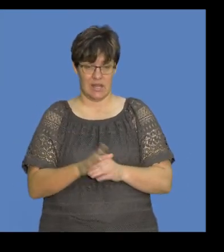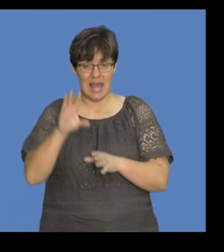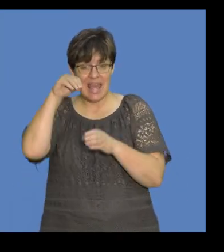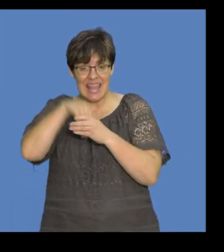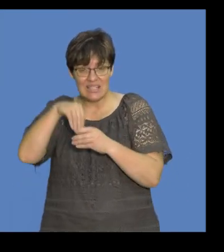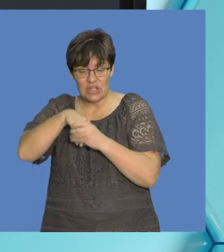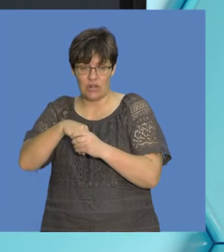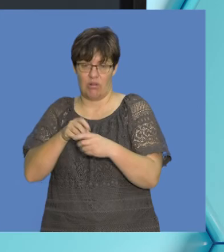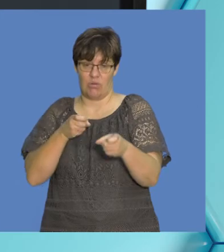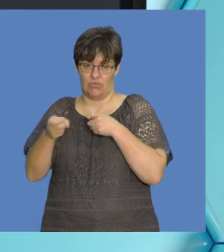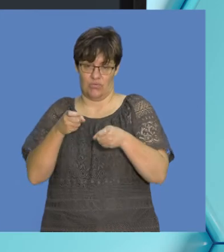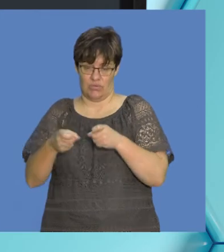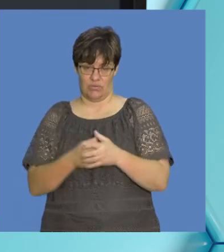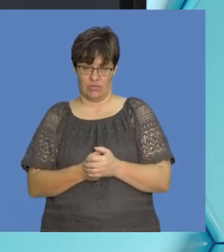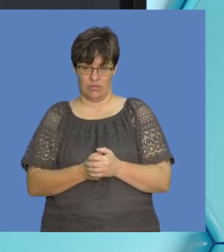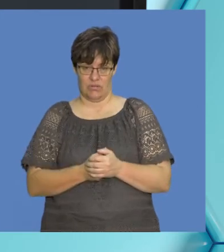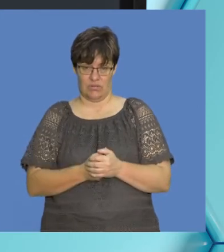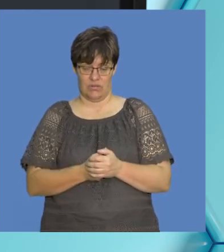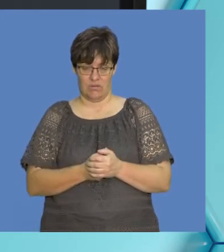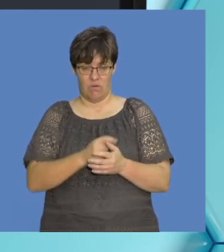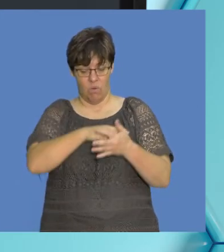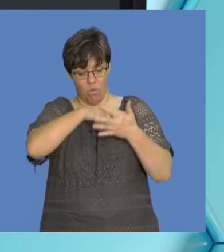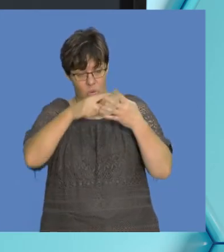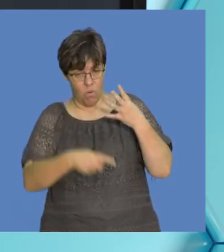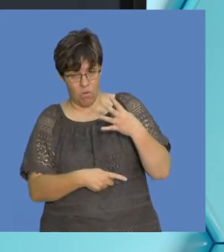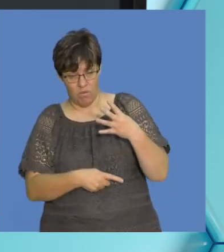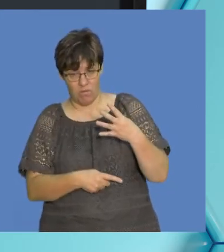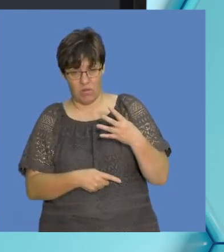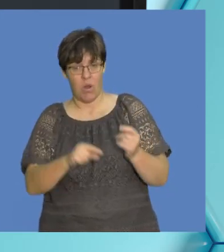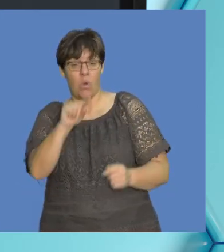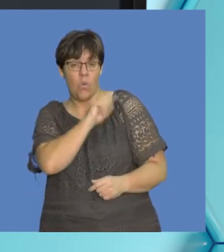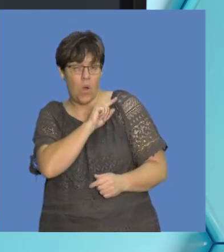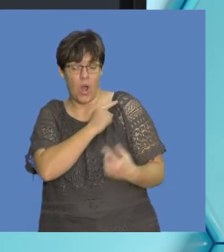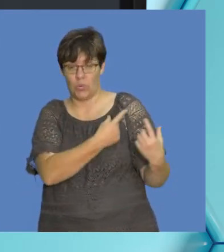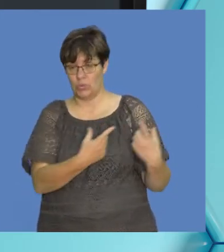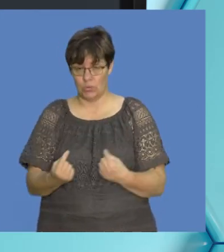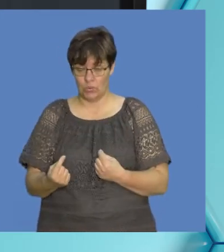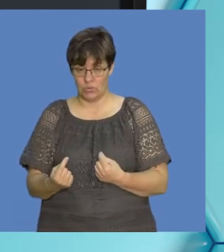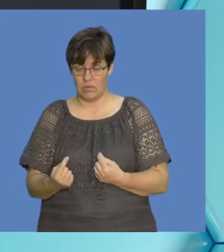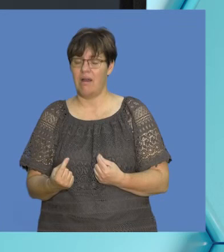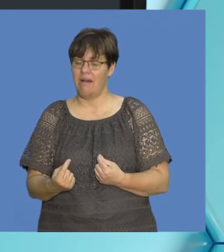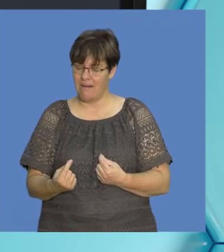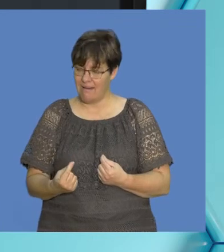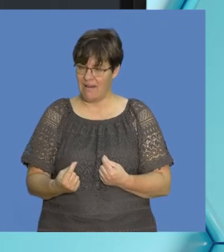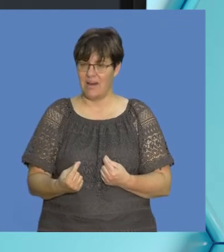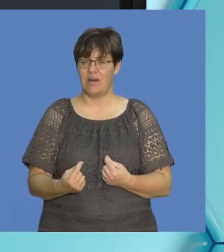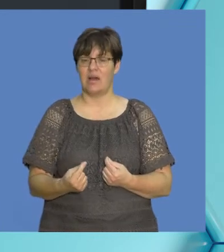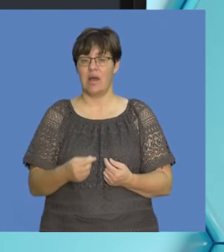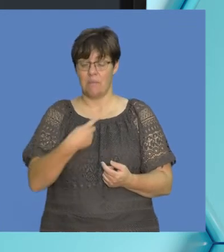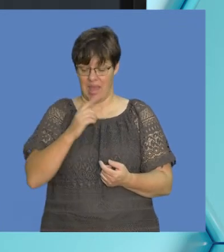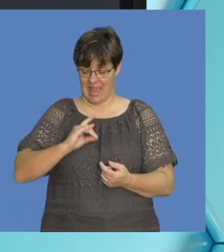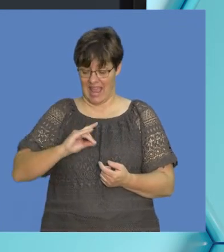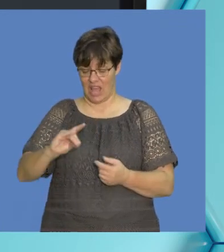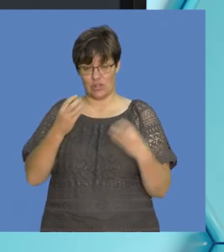internal control. All of this, the reason we are doing this is to ensure that our